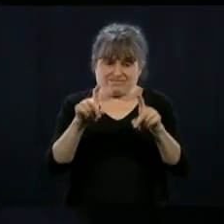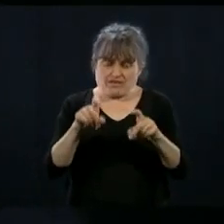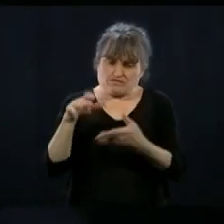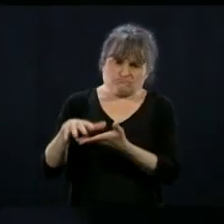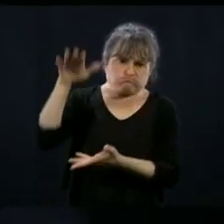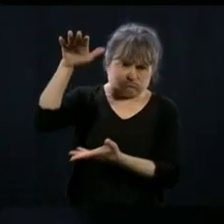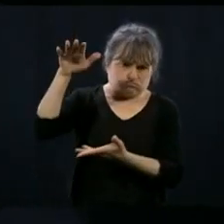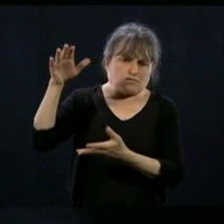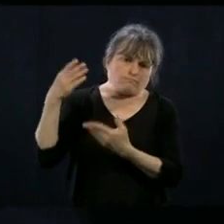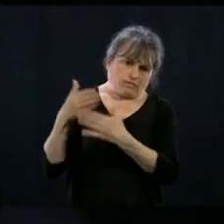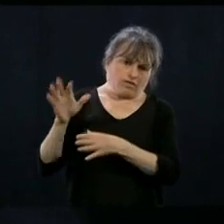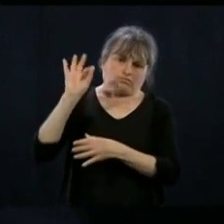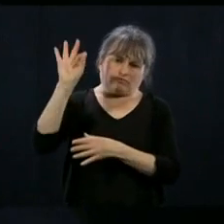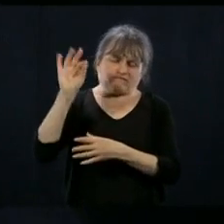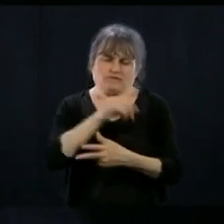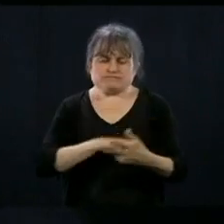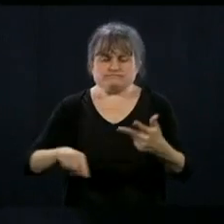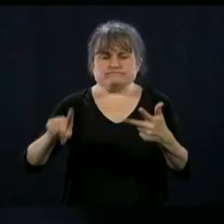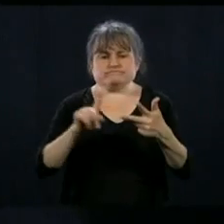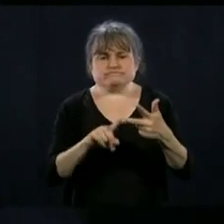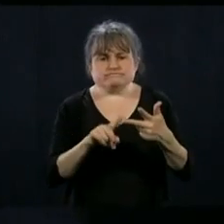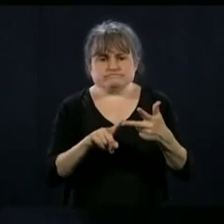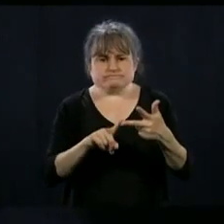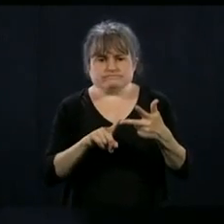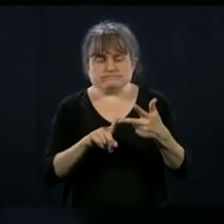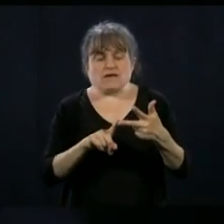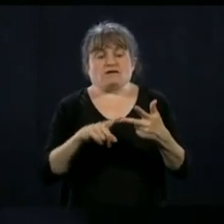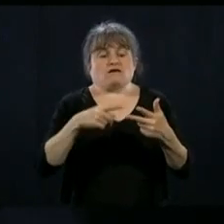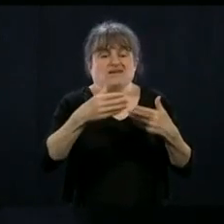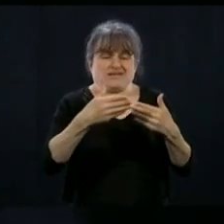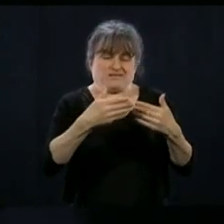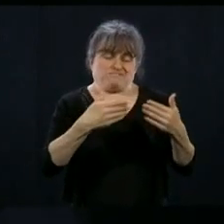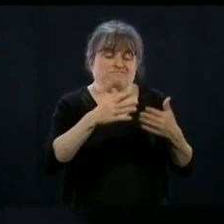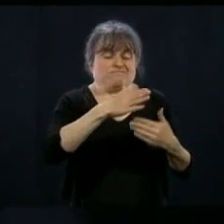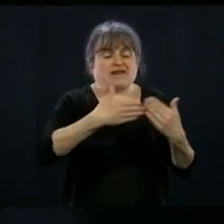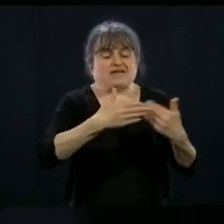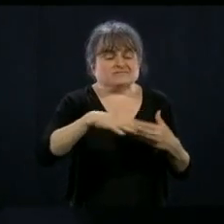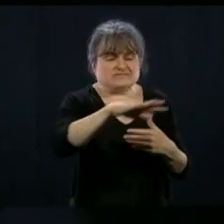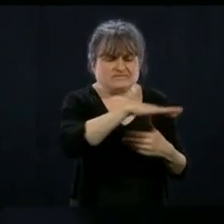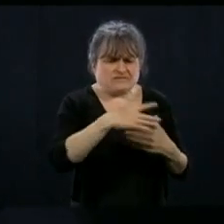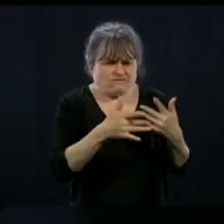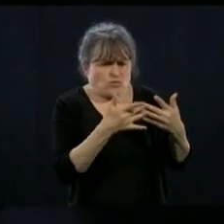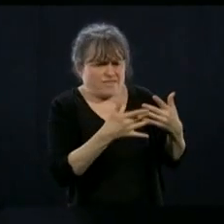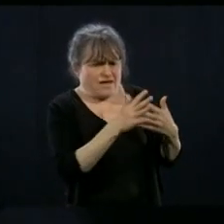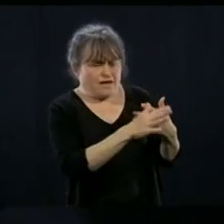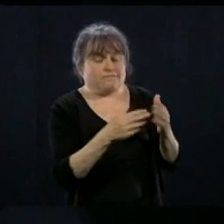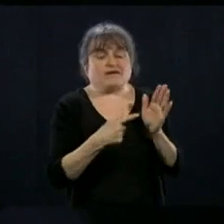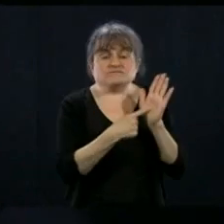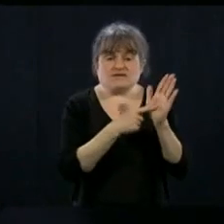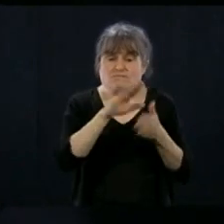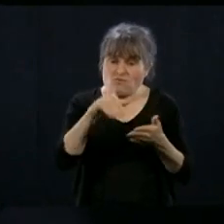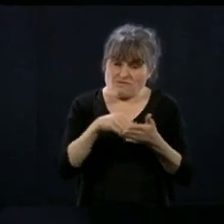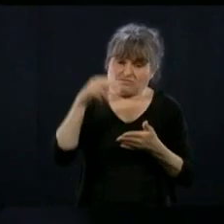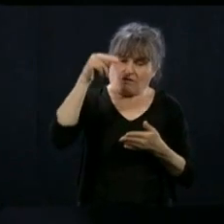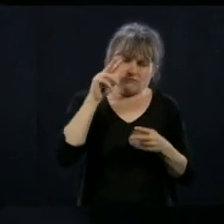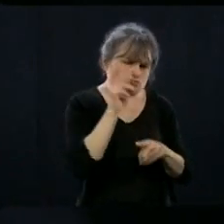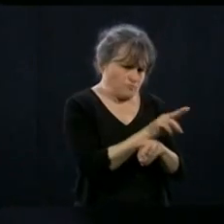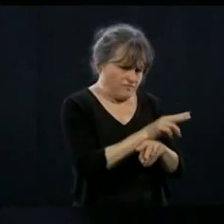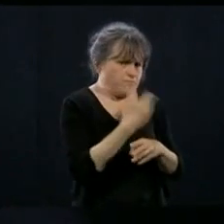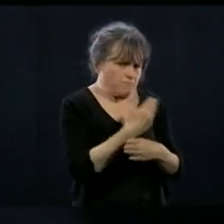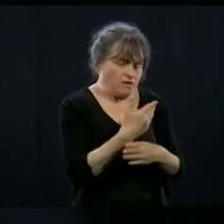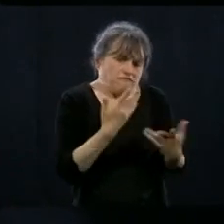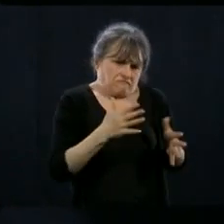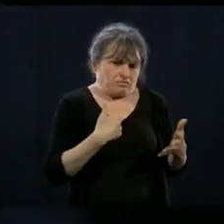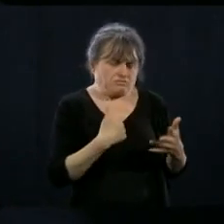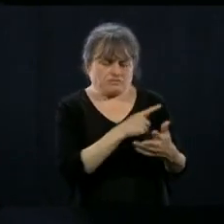tests and be able to conduct them. We have to pay close attention to the vulnerable, as we are doing right now in Montreal Nord. There